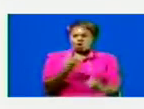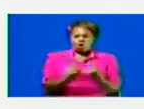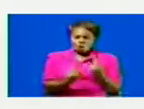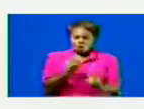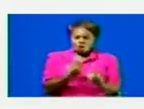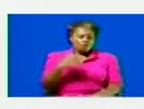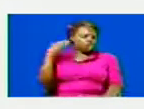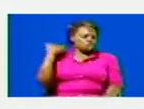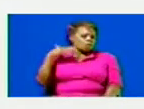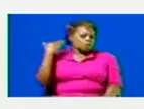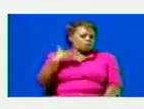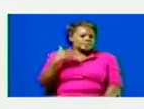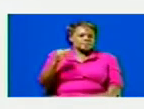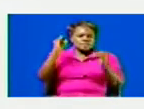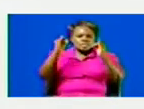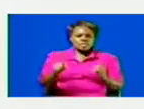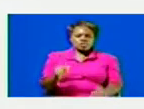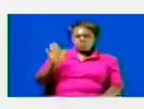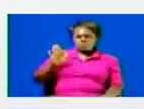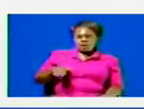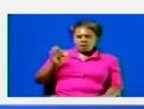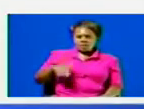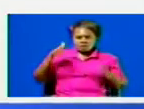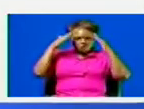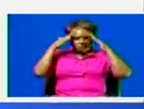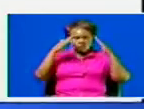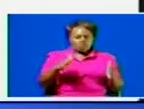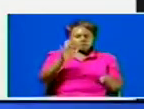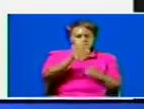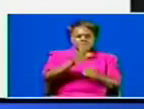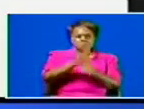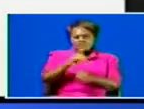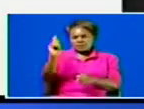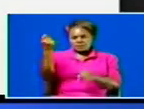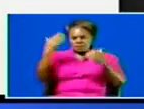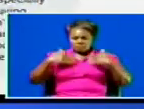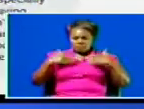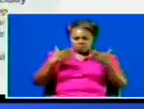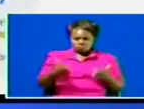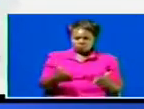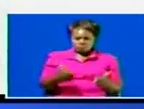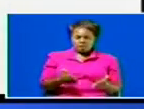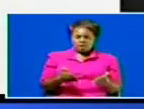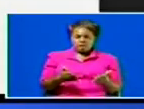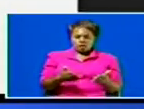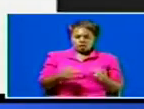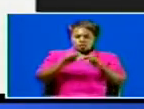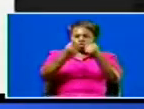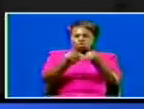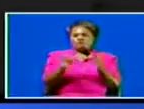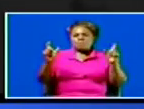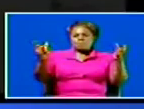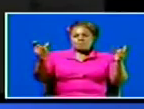of evil meted on new mothers that caught the attention of most Kenyans today. The allegations carried mainly on social